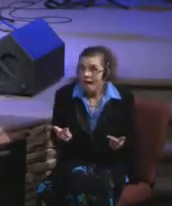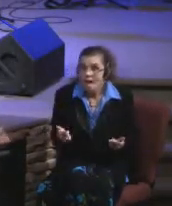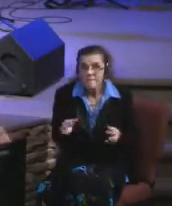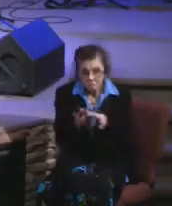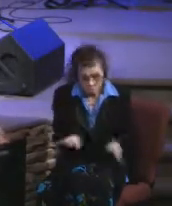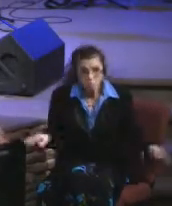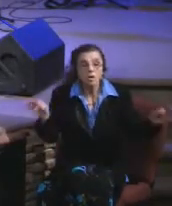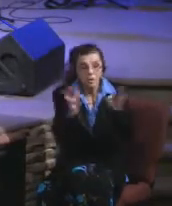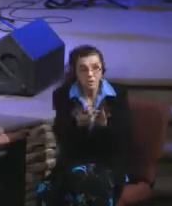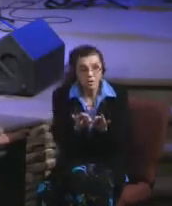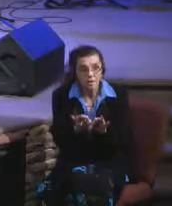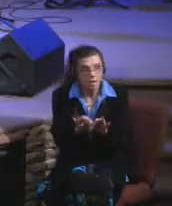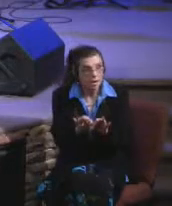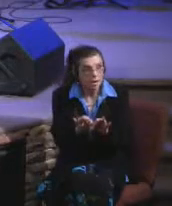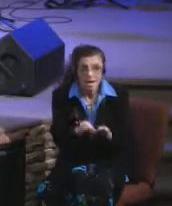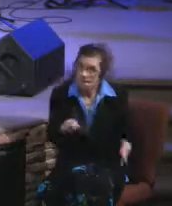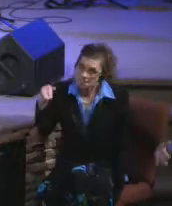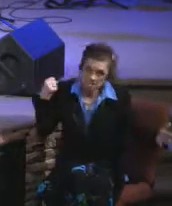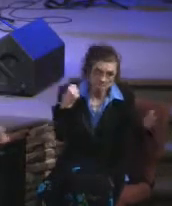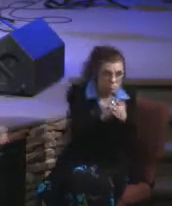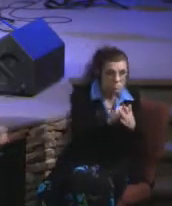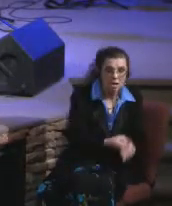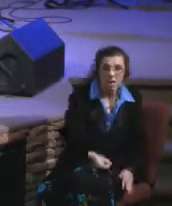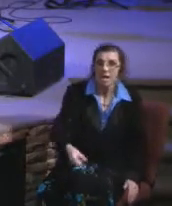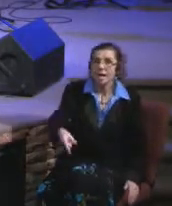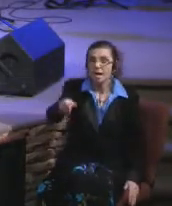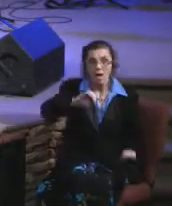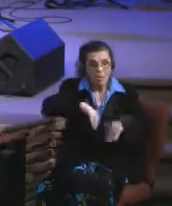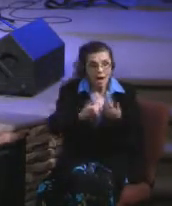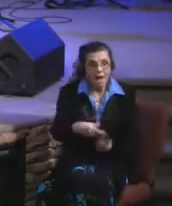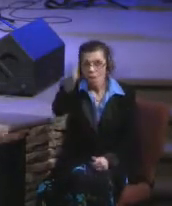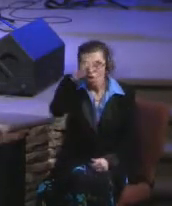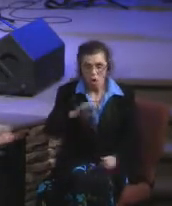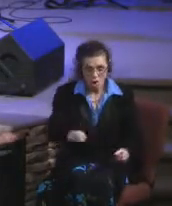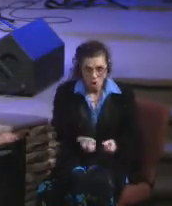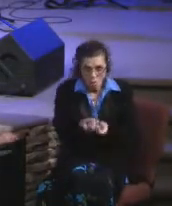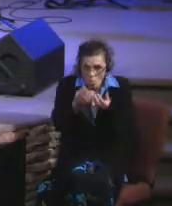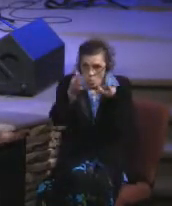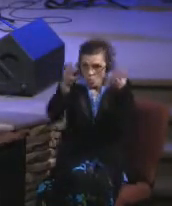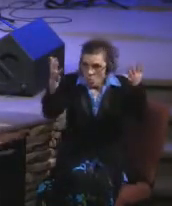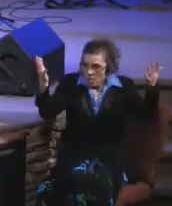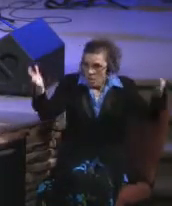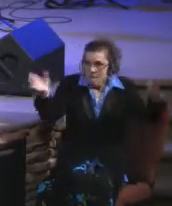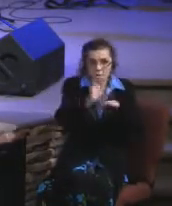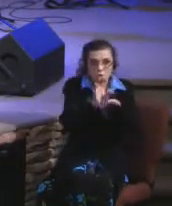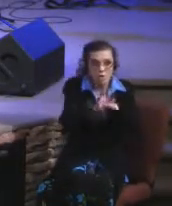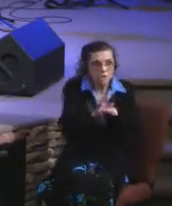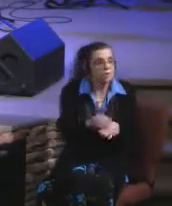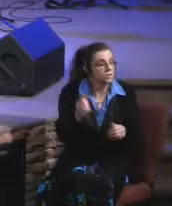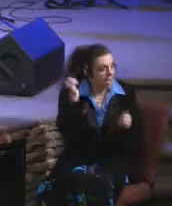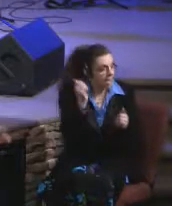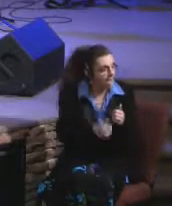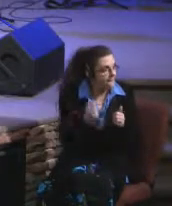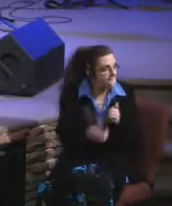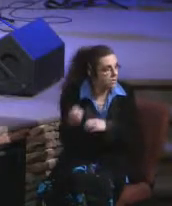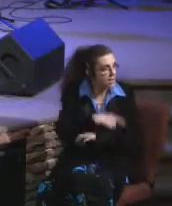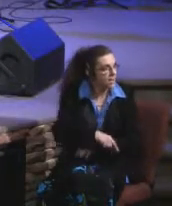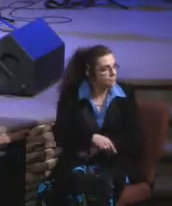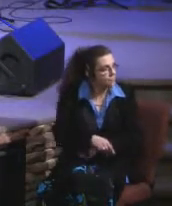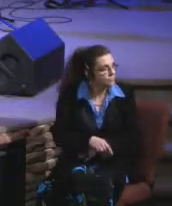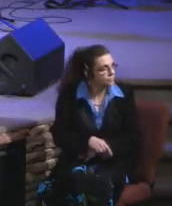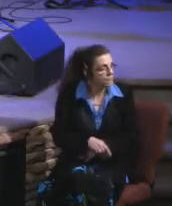and it has a great, tremendous impact on how God manifests himself in these services week in and week out. And that's the bottom line today.